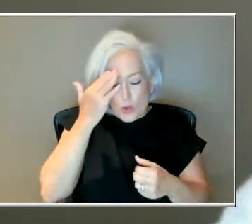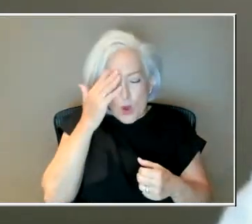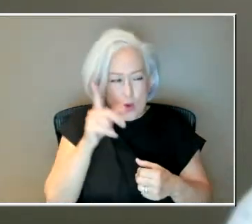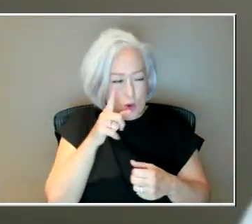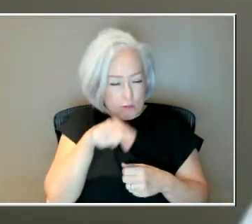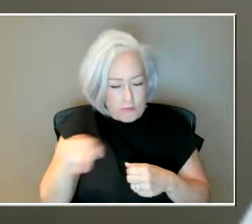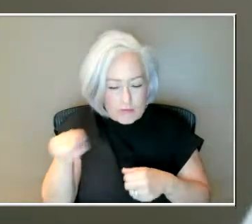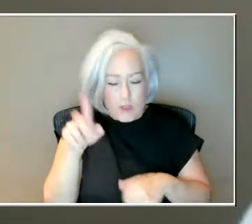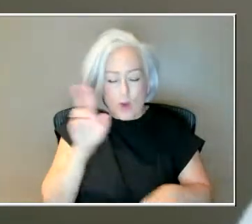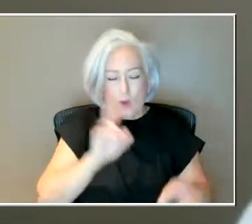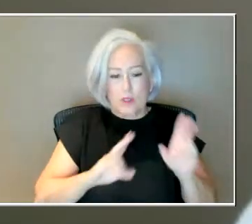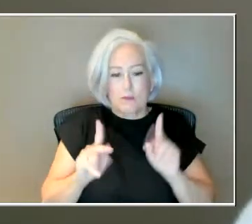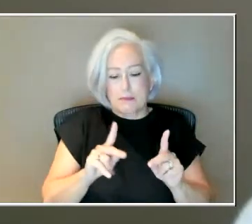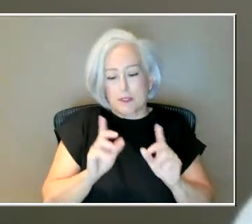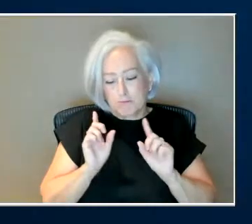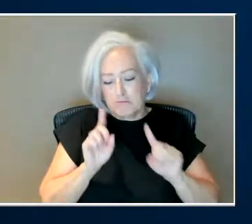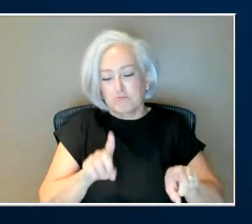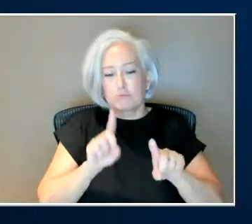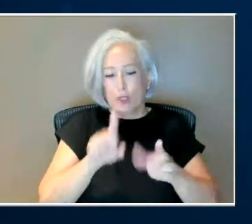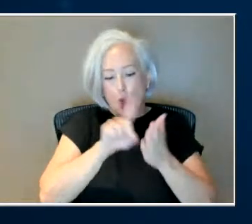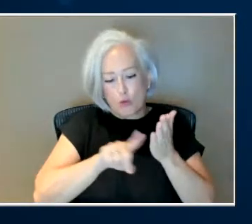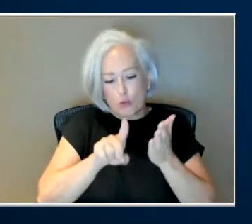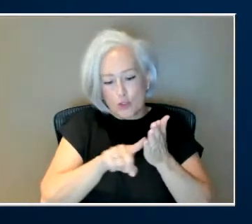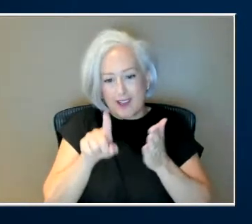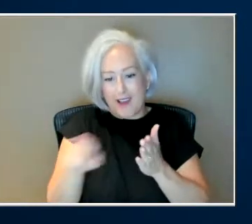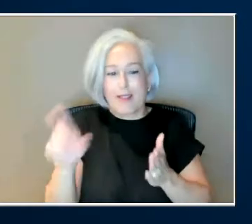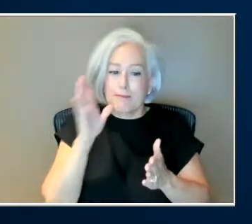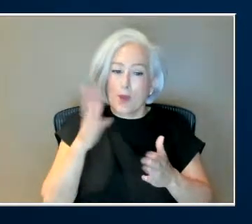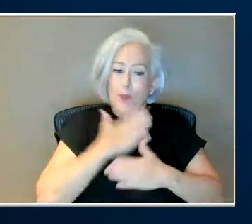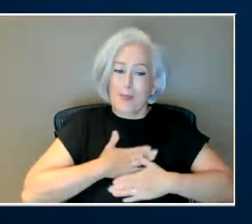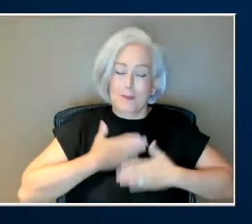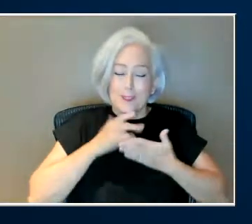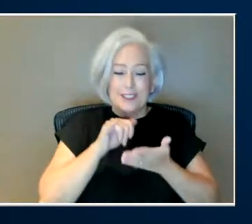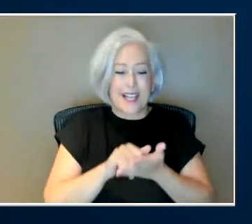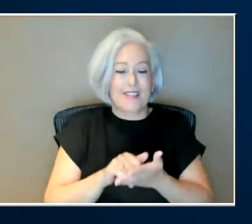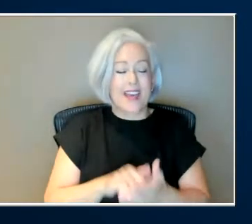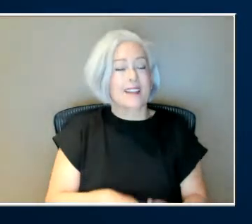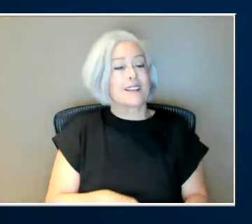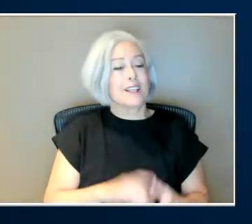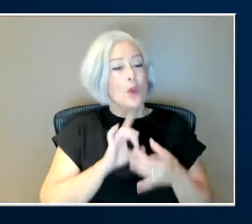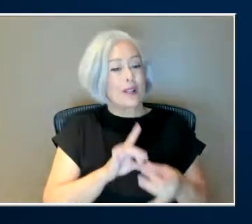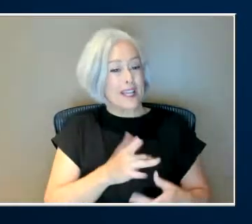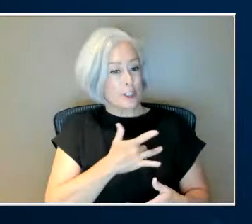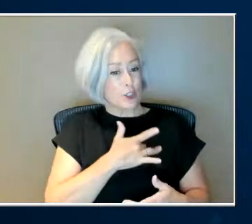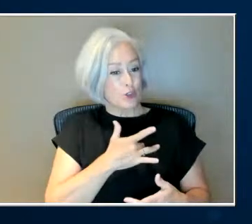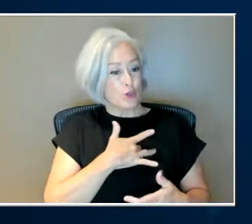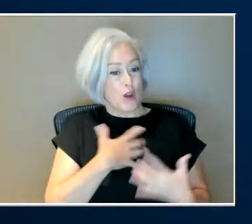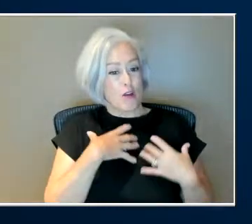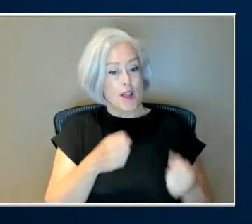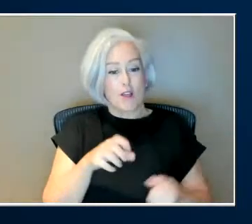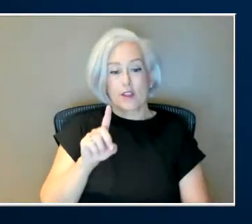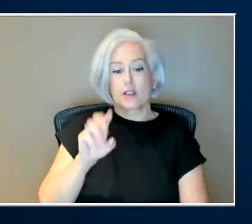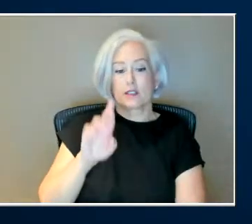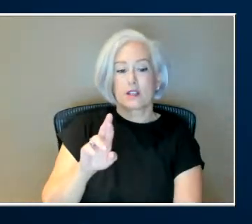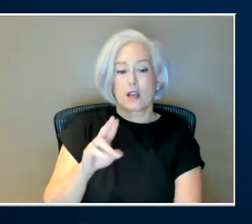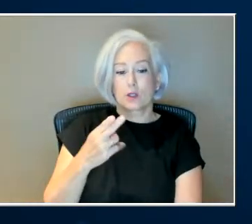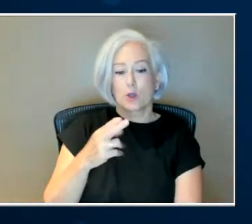on them. They'll really appreciate it. As far as our heart health goes, Dr. Hughes-Thompson, what's the biggest takeaway?